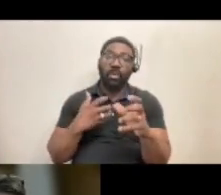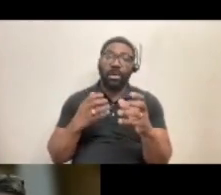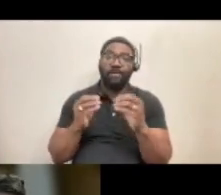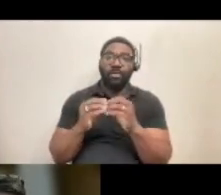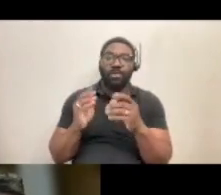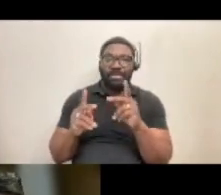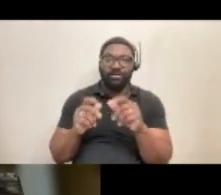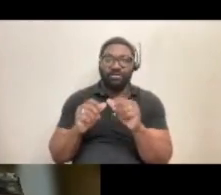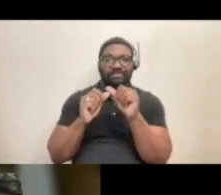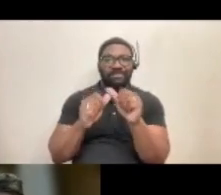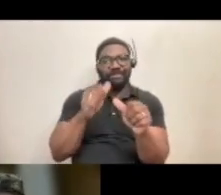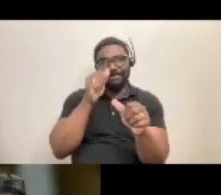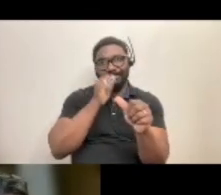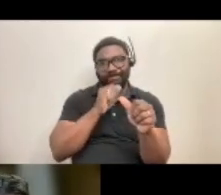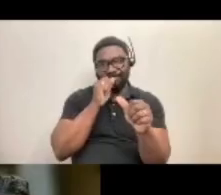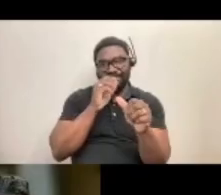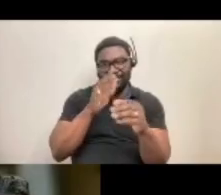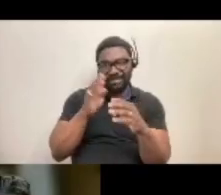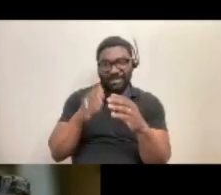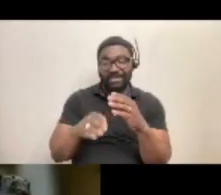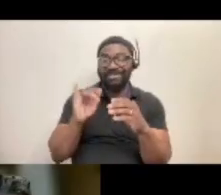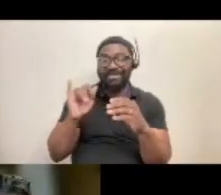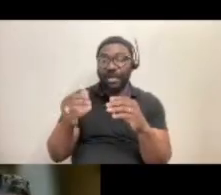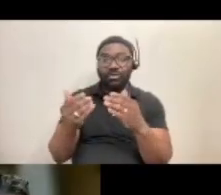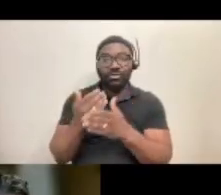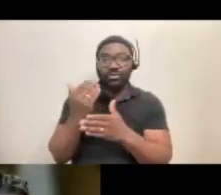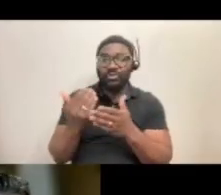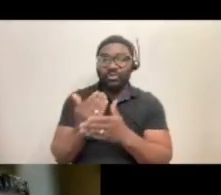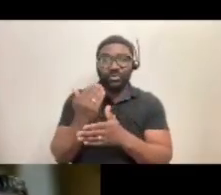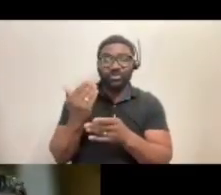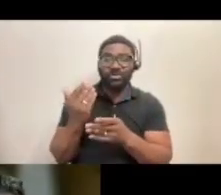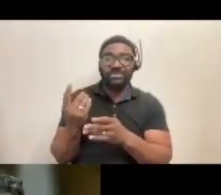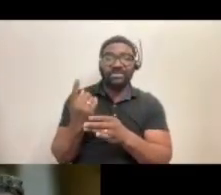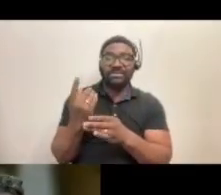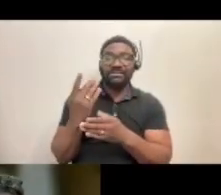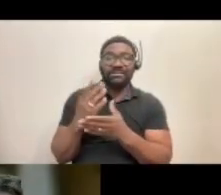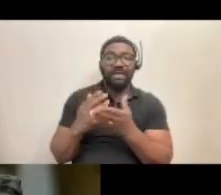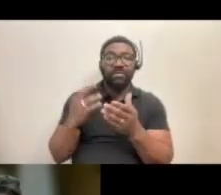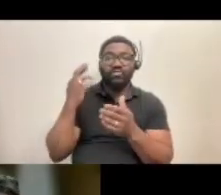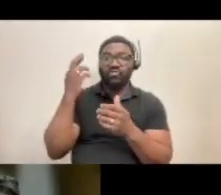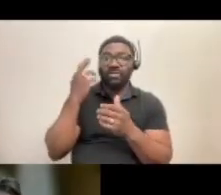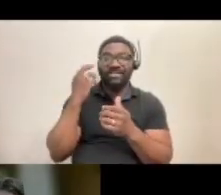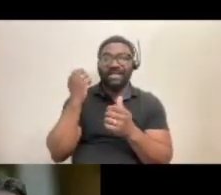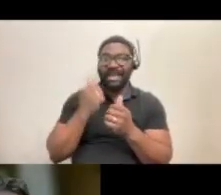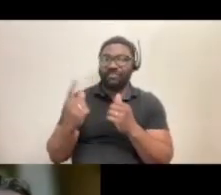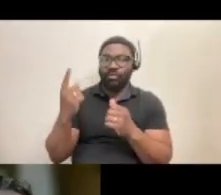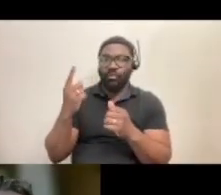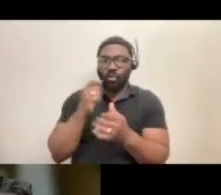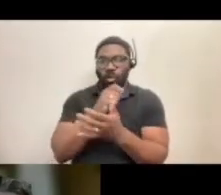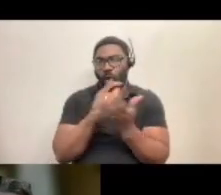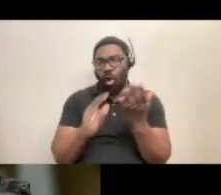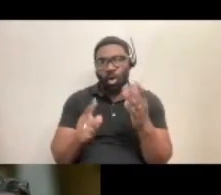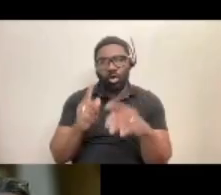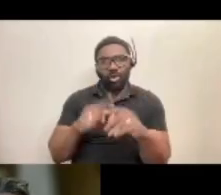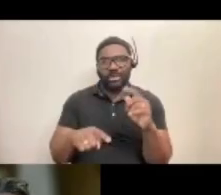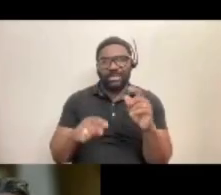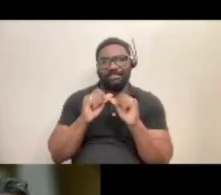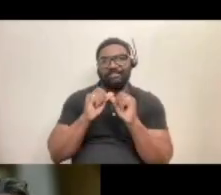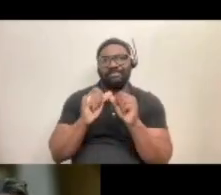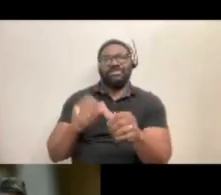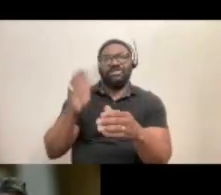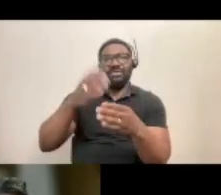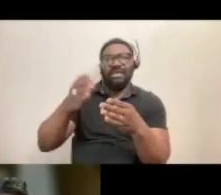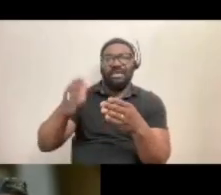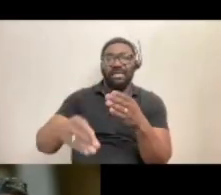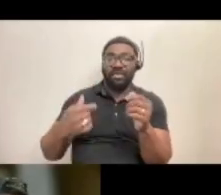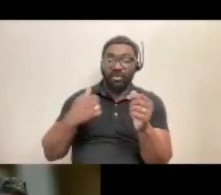understand that it was new. There's something for whatever reason everybody couldn't complete. But I like to look on the bright side.